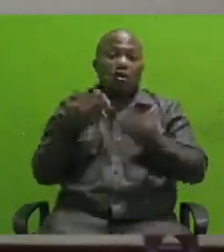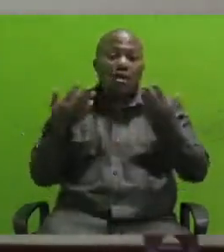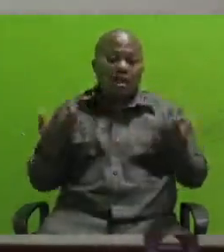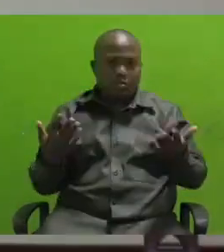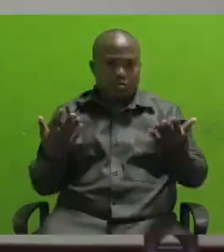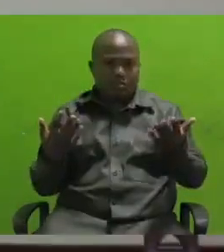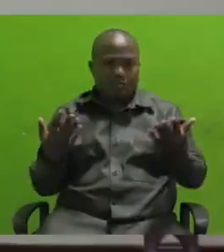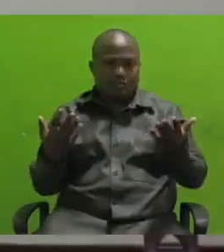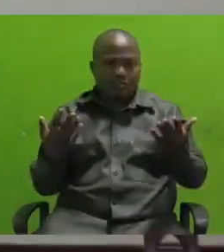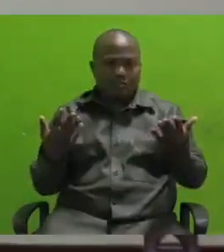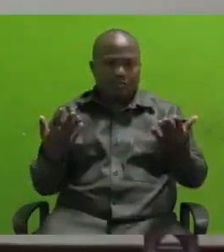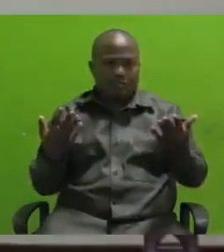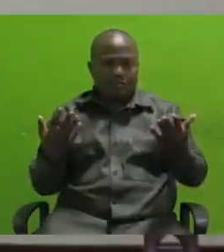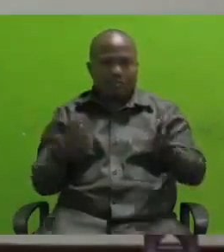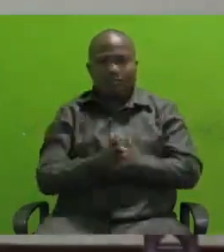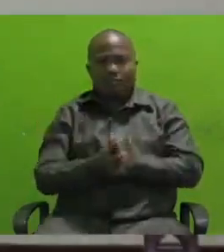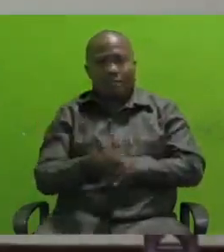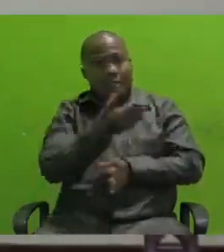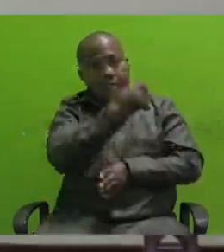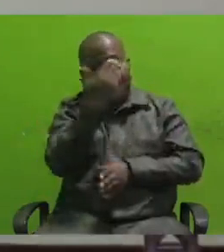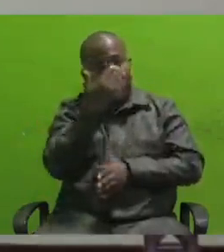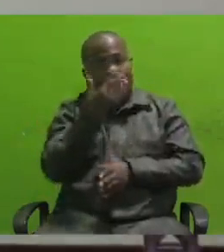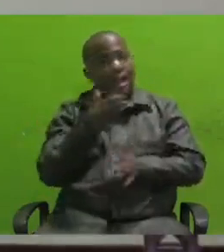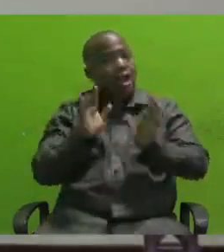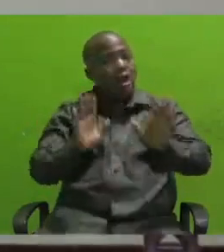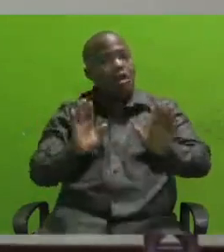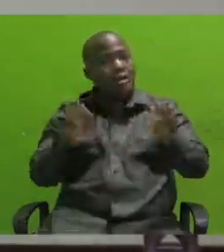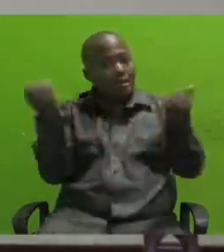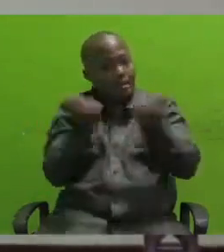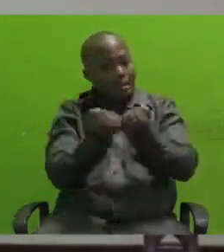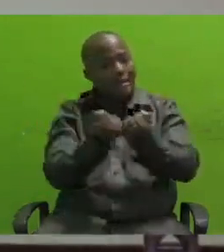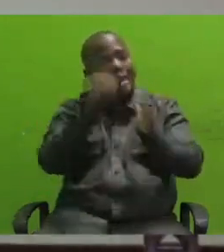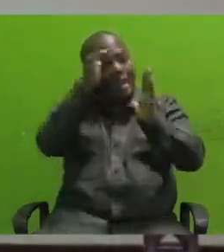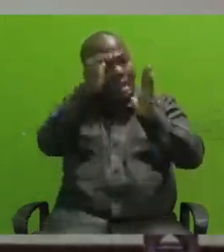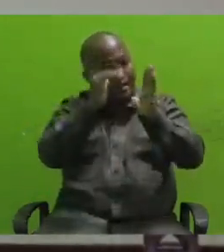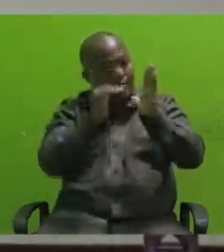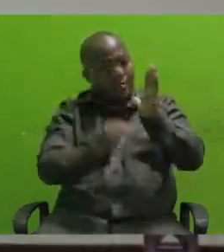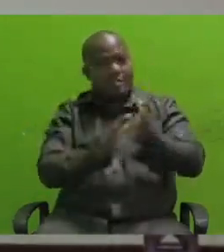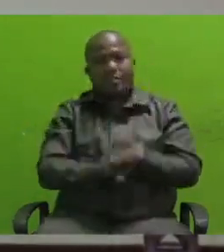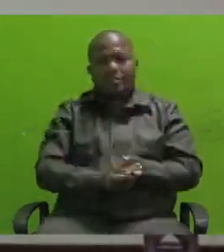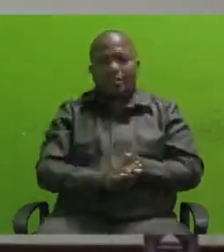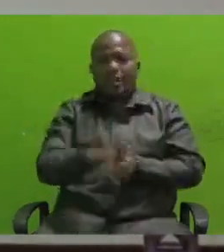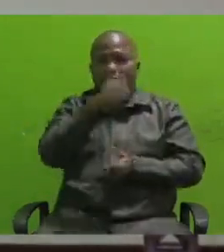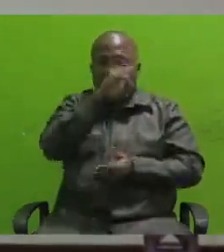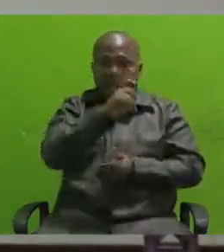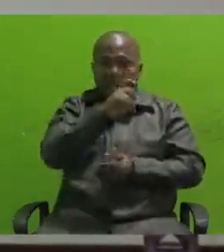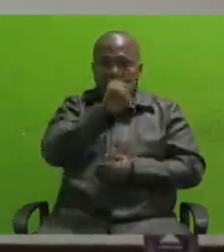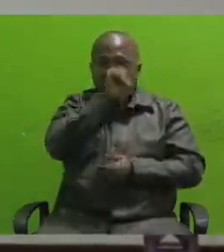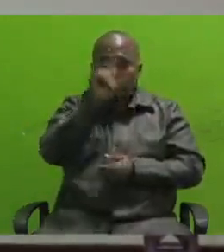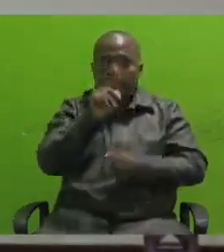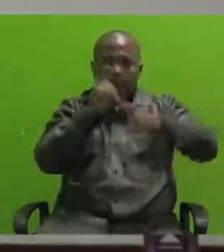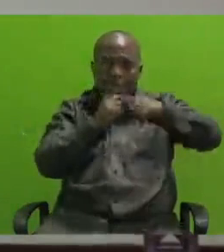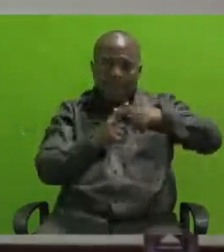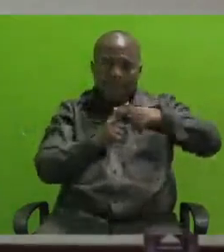here we have already made this expression, which is ax squared plus bx, into a